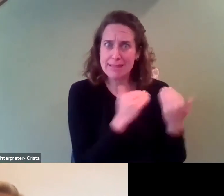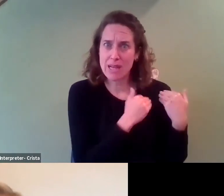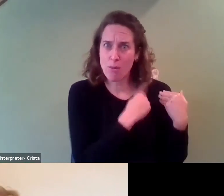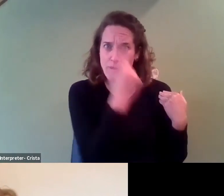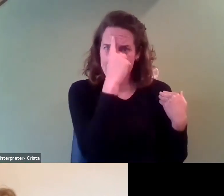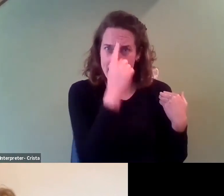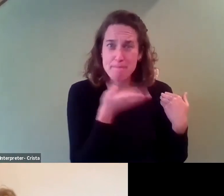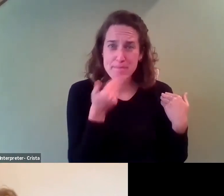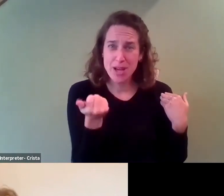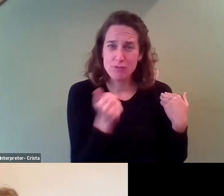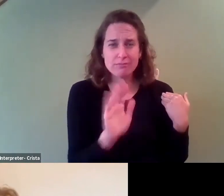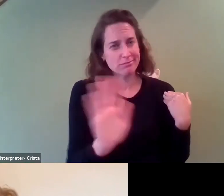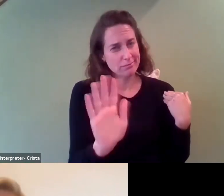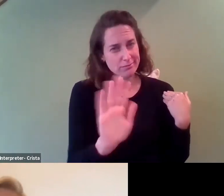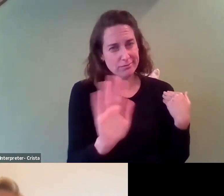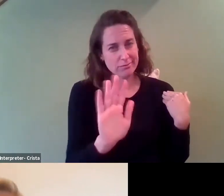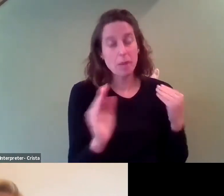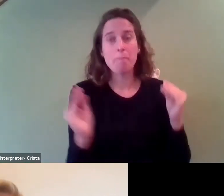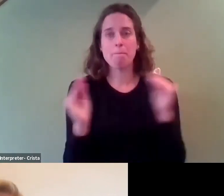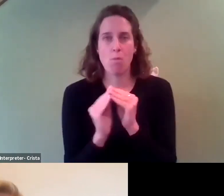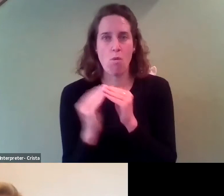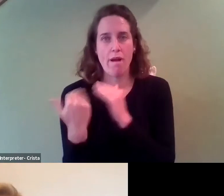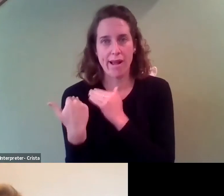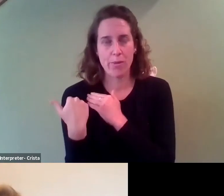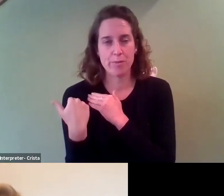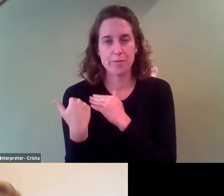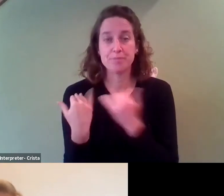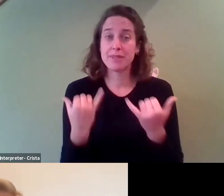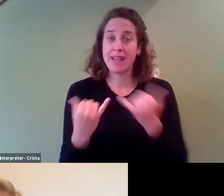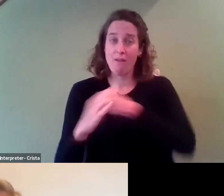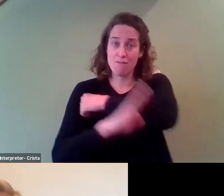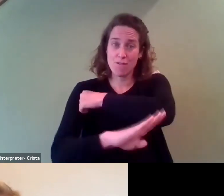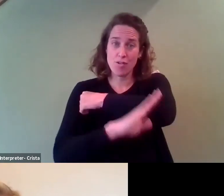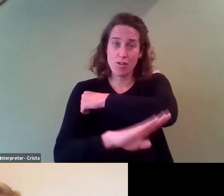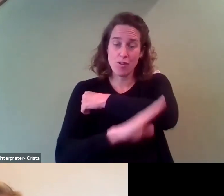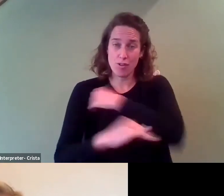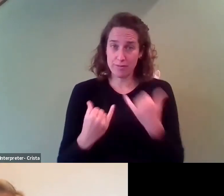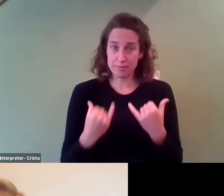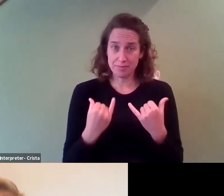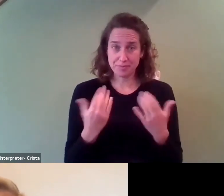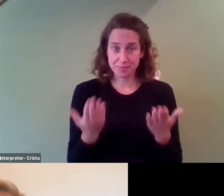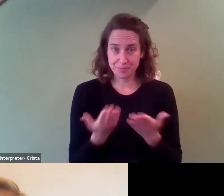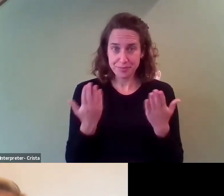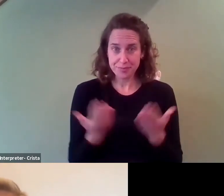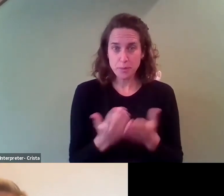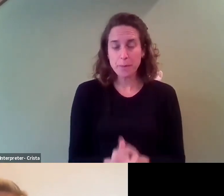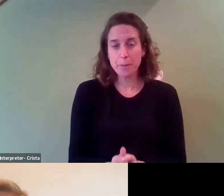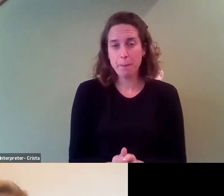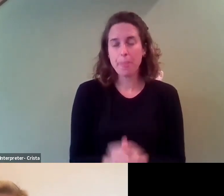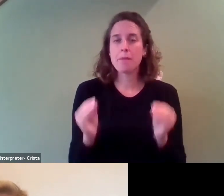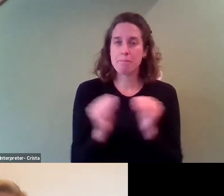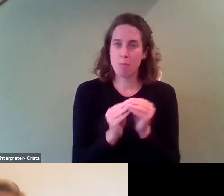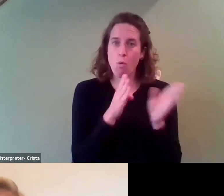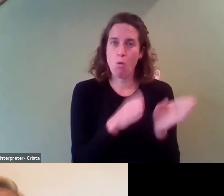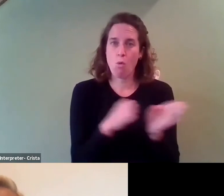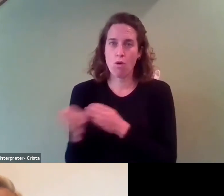doing. And as we come into this fall, we've had a much more organized